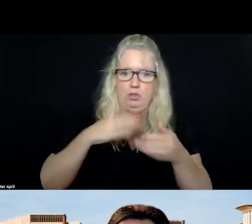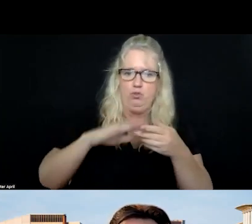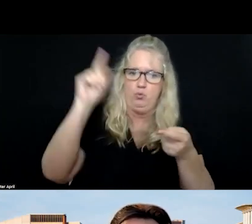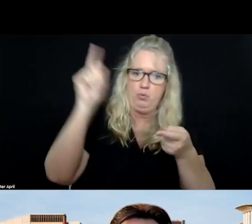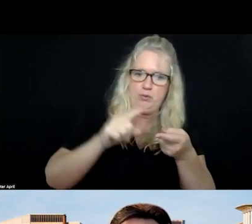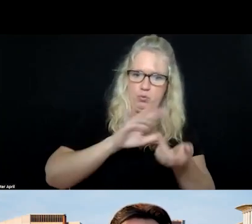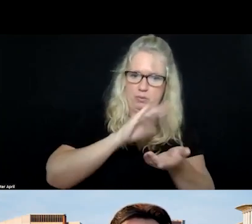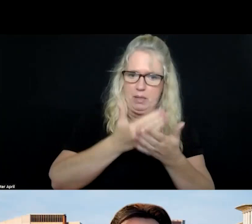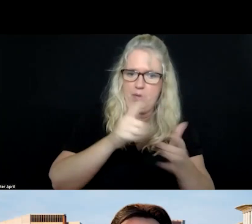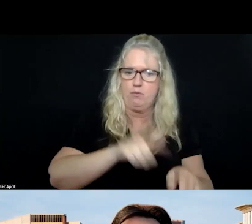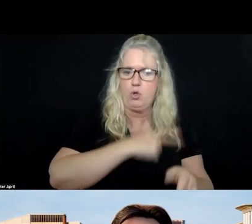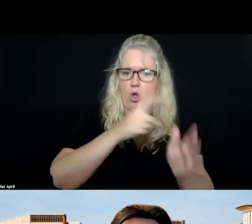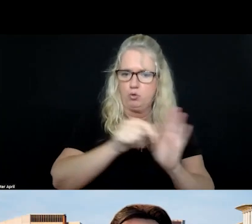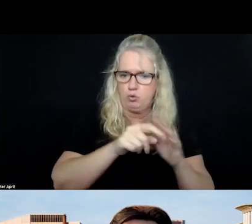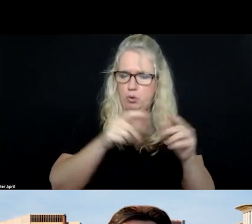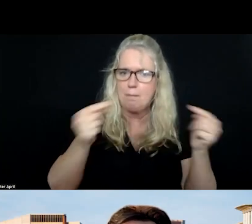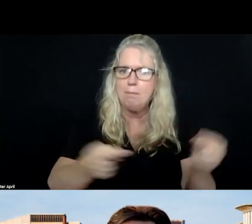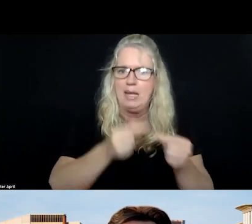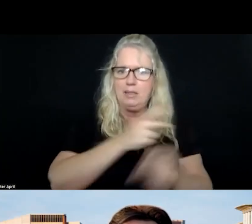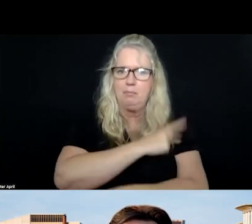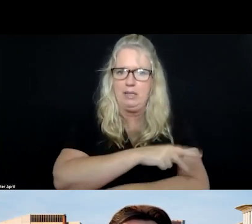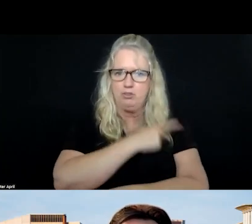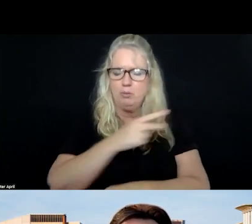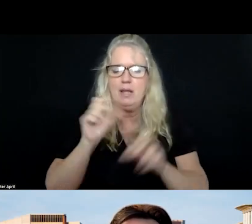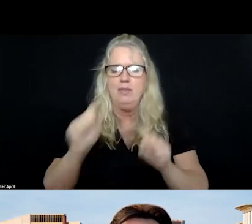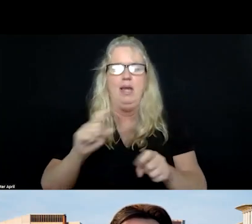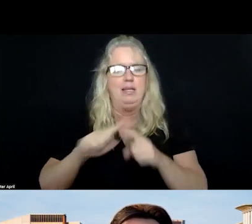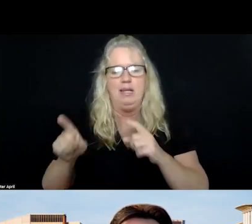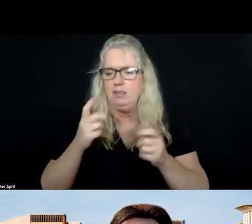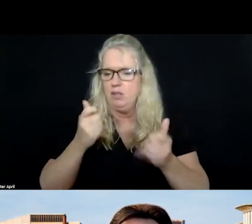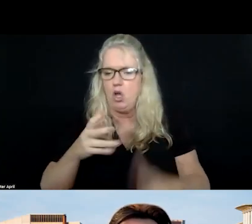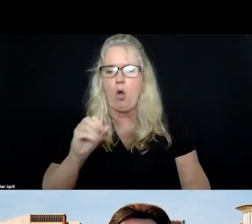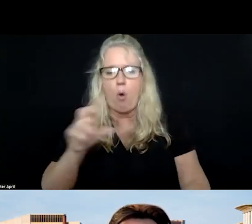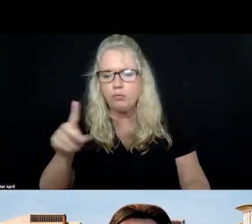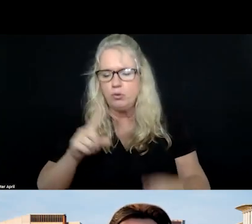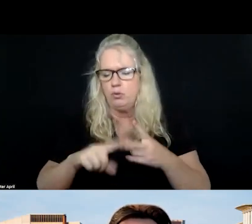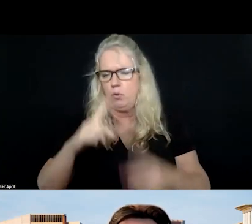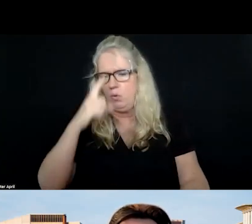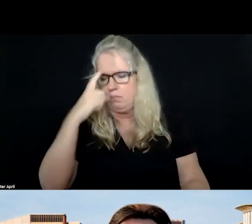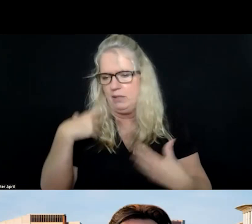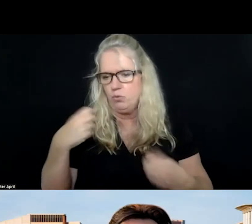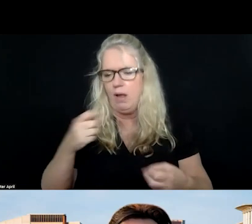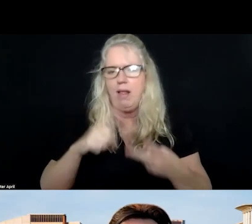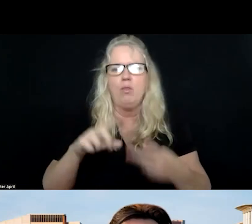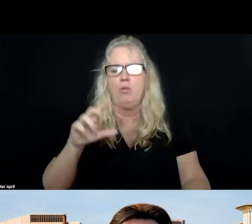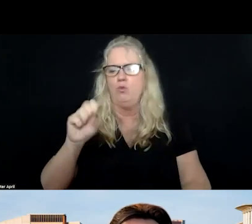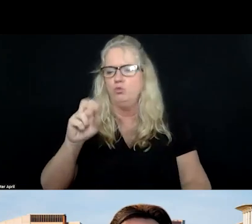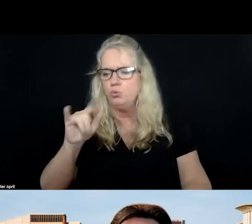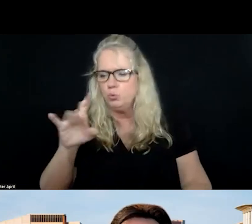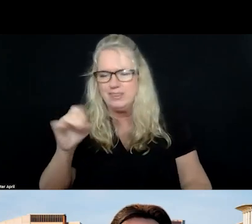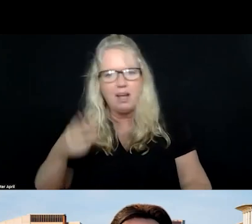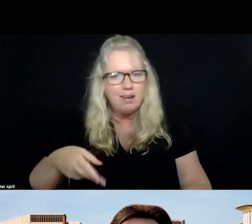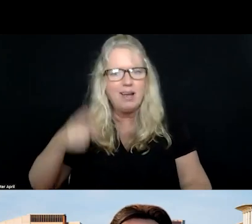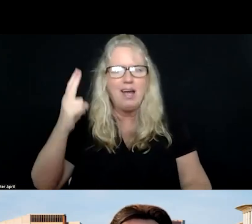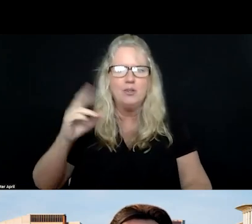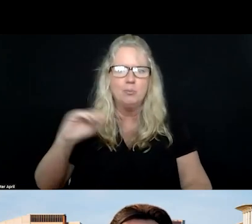a long-term pain patients. The outcomes can include overdose or mental health crisis or suicides. Those are higher,